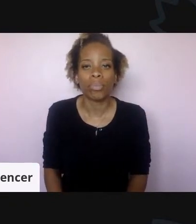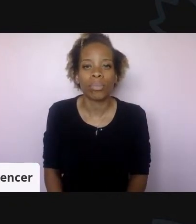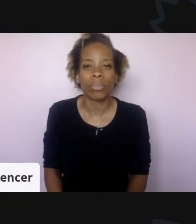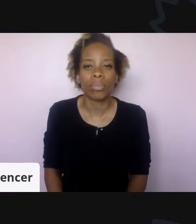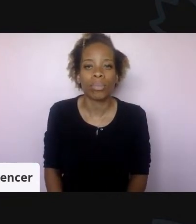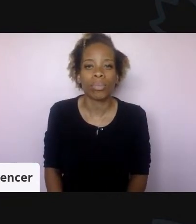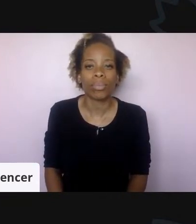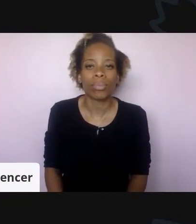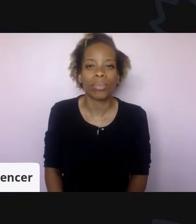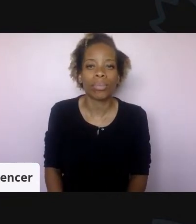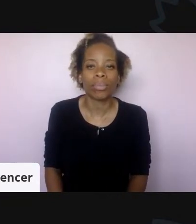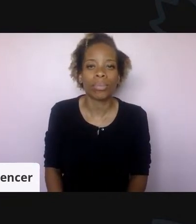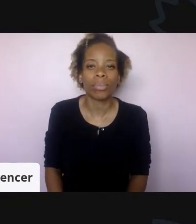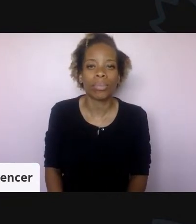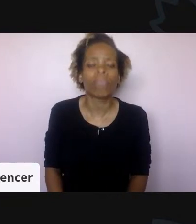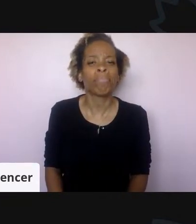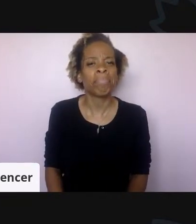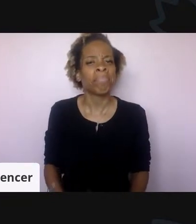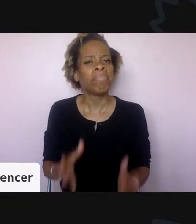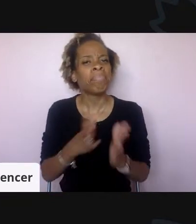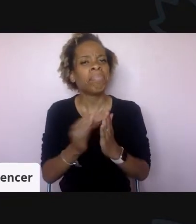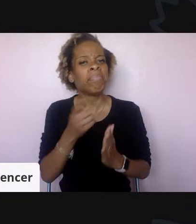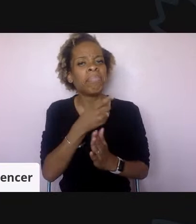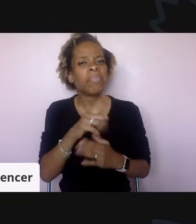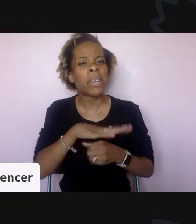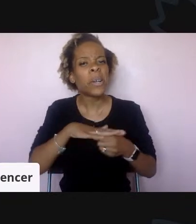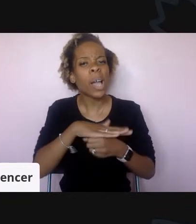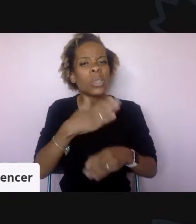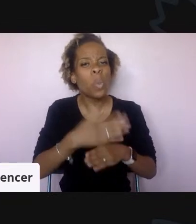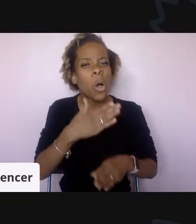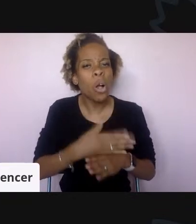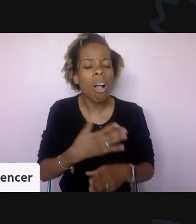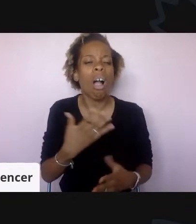you're one of the caseworkers, or whether you are